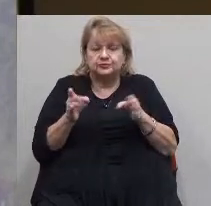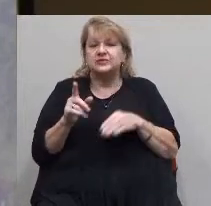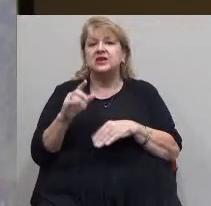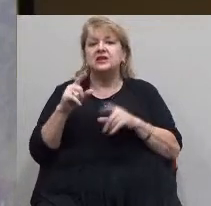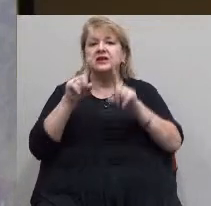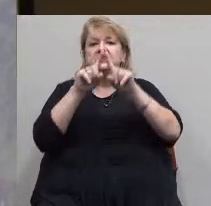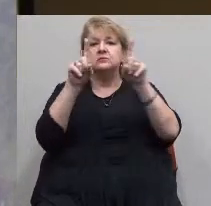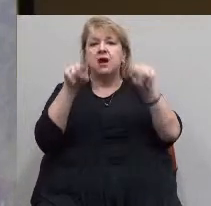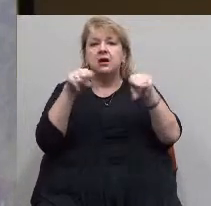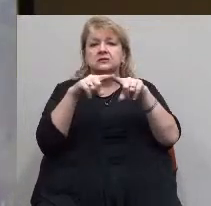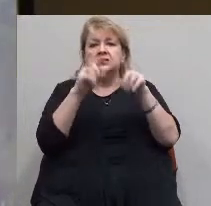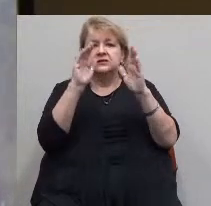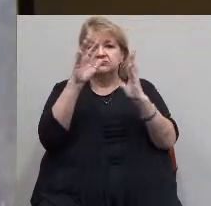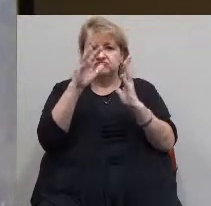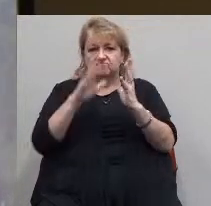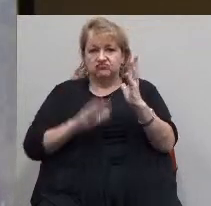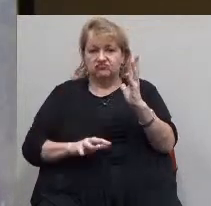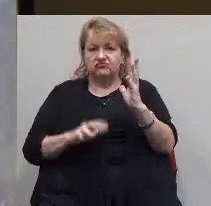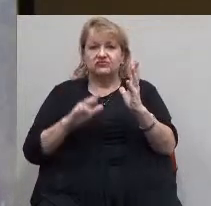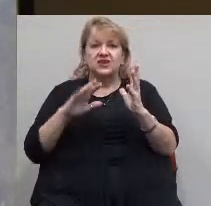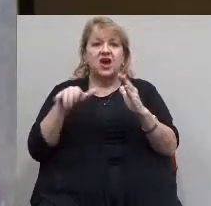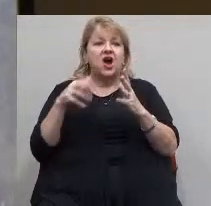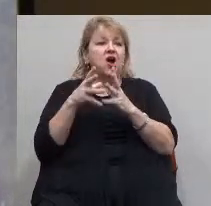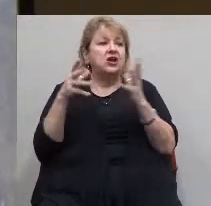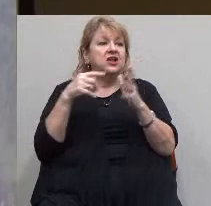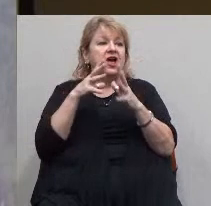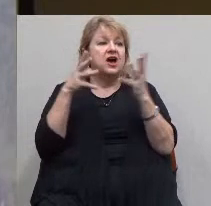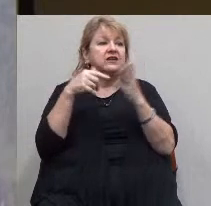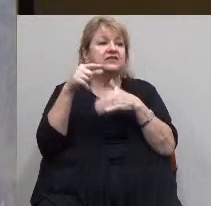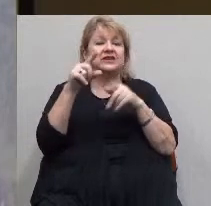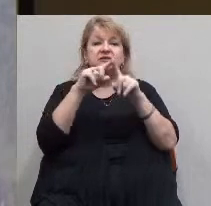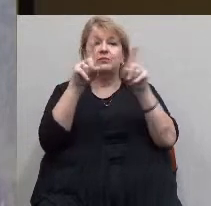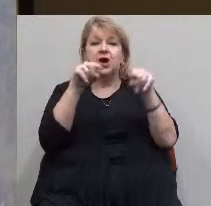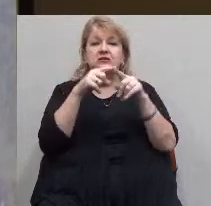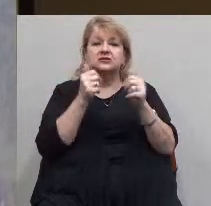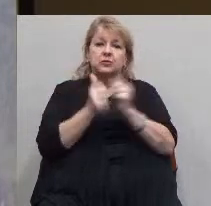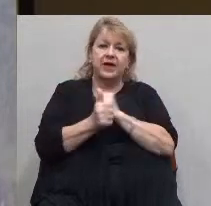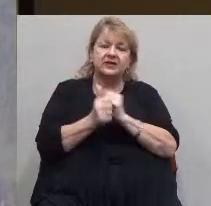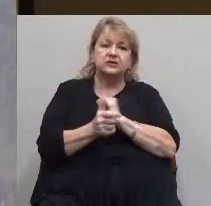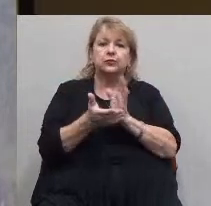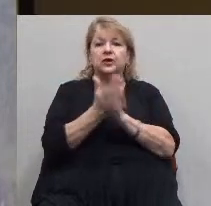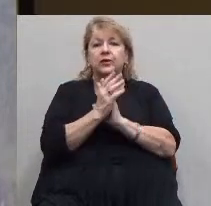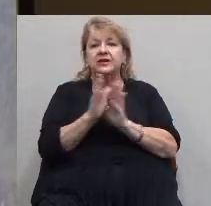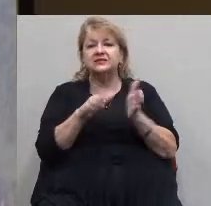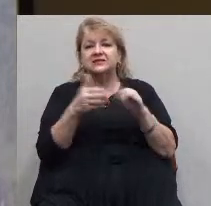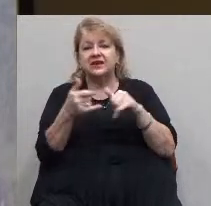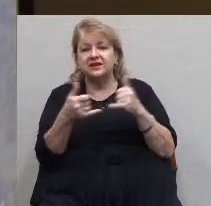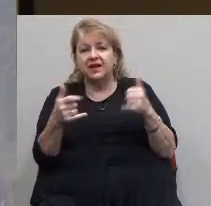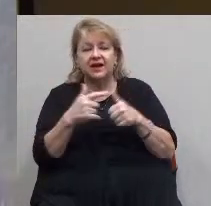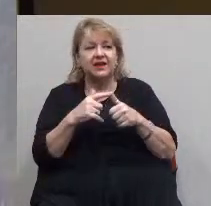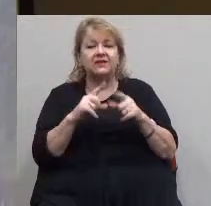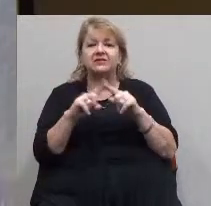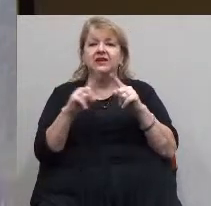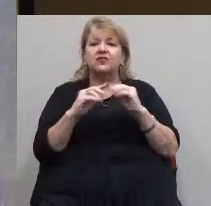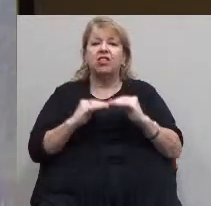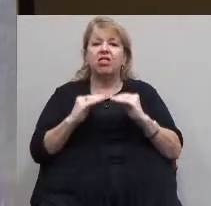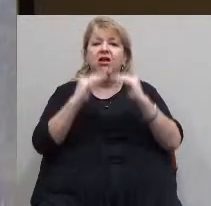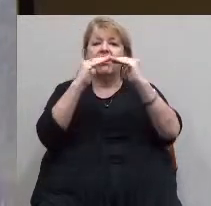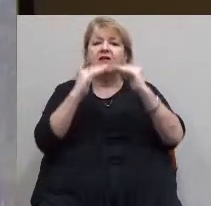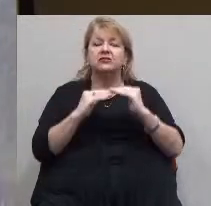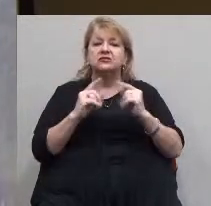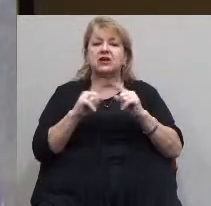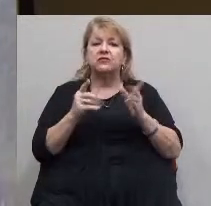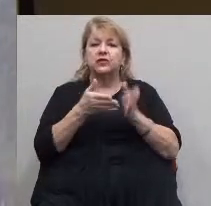these boxes are already past the date, right? So request deadlines, they have different levels of requests based on the type